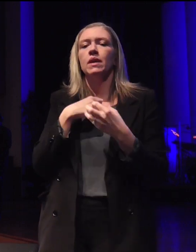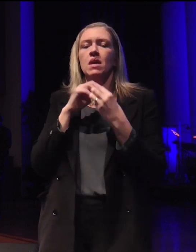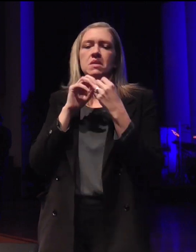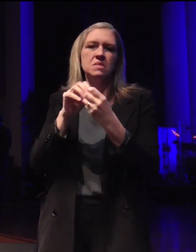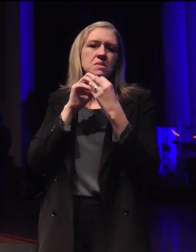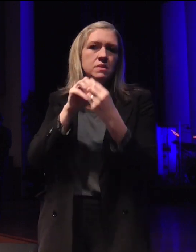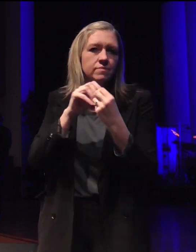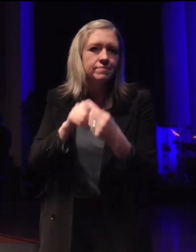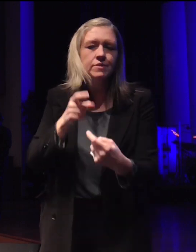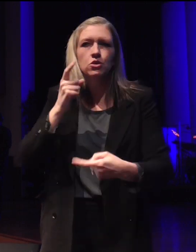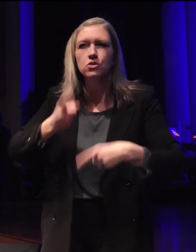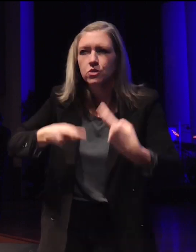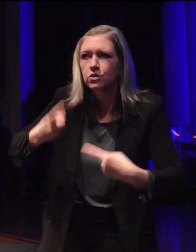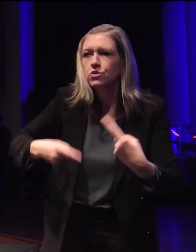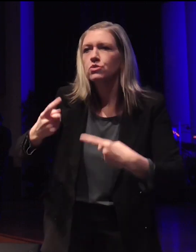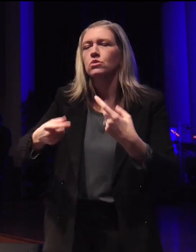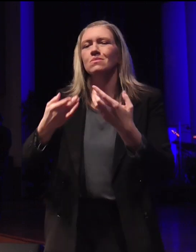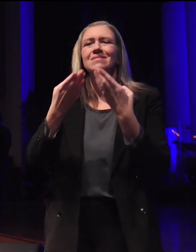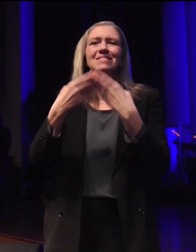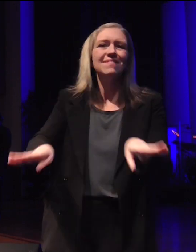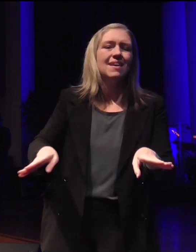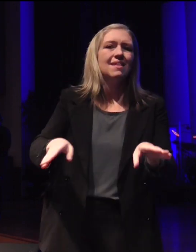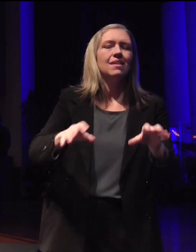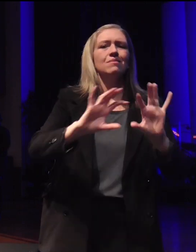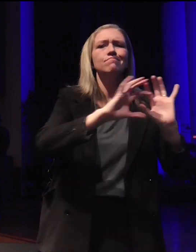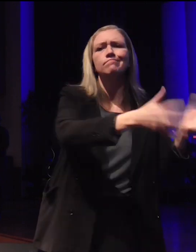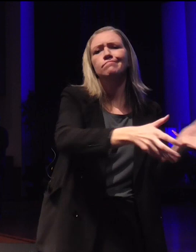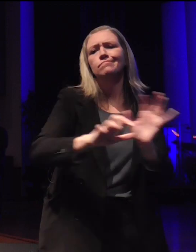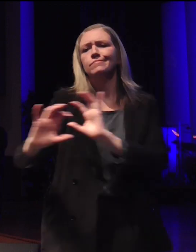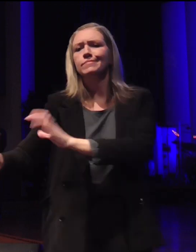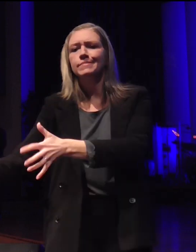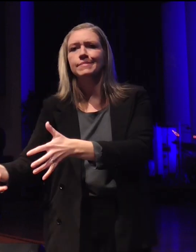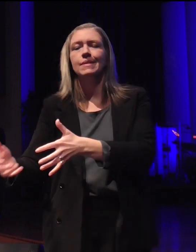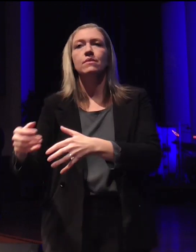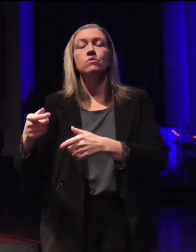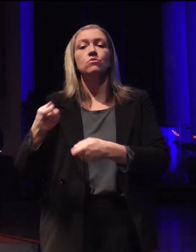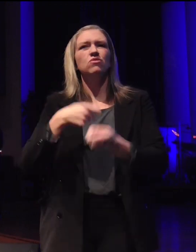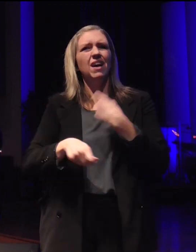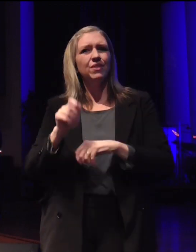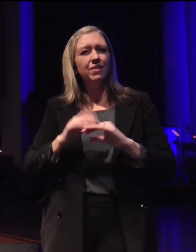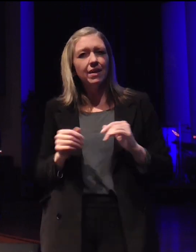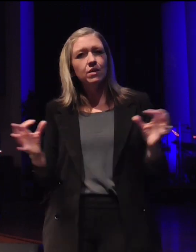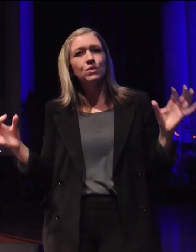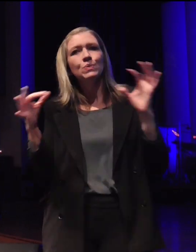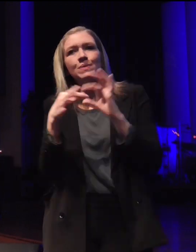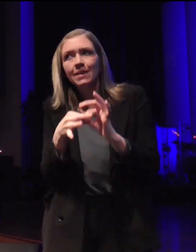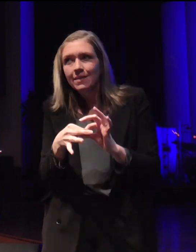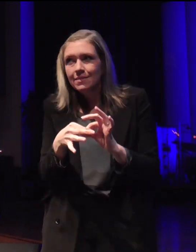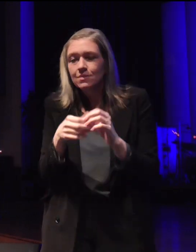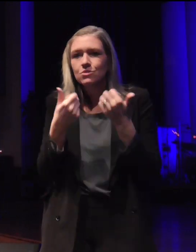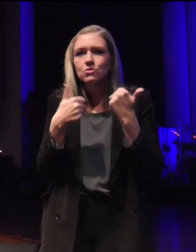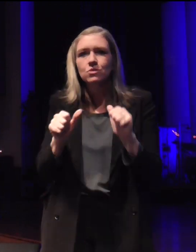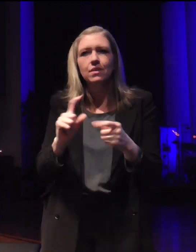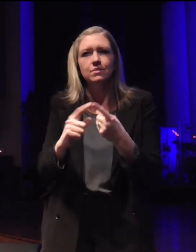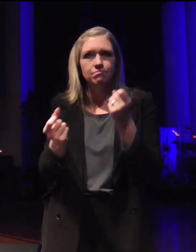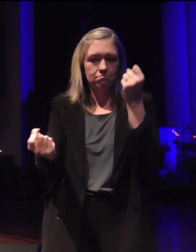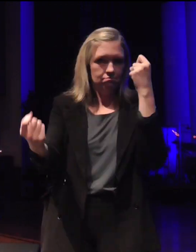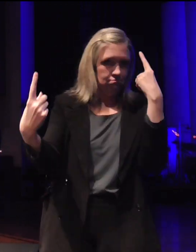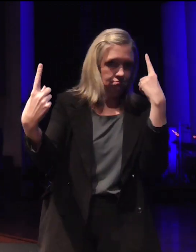other, and we're dividing and conquering rather than uniting and attempting to